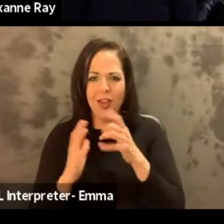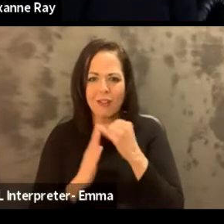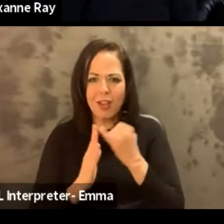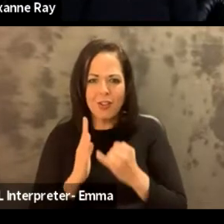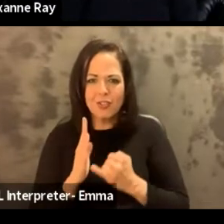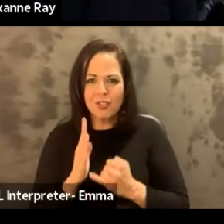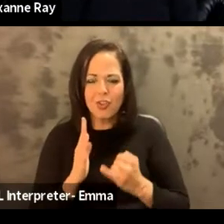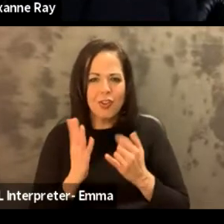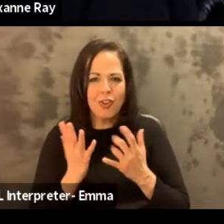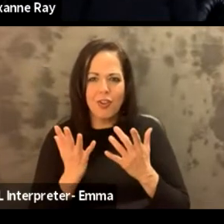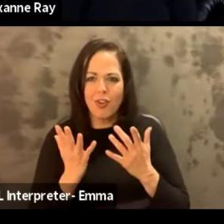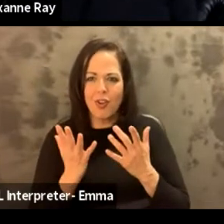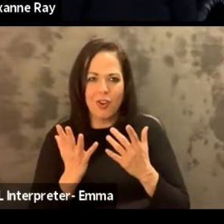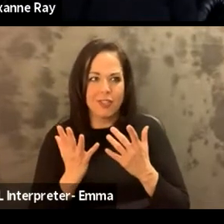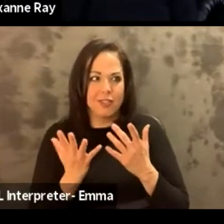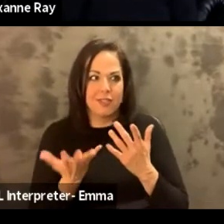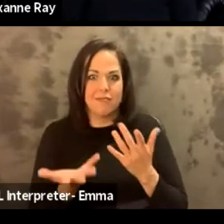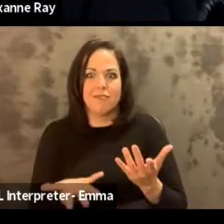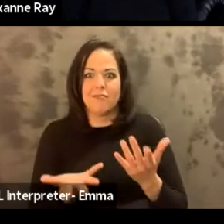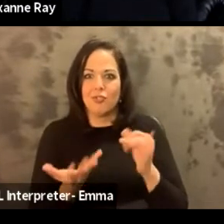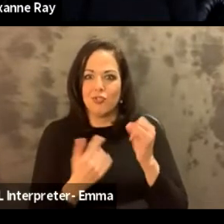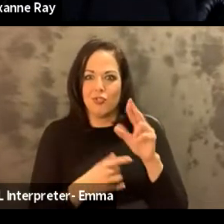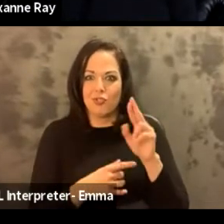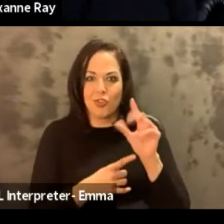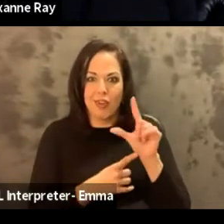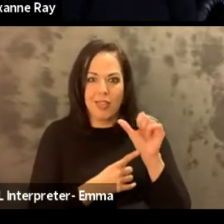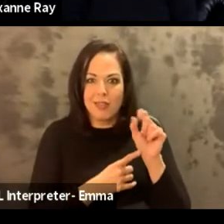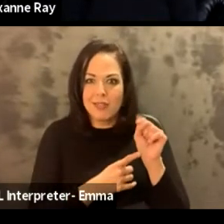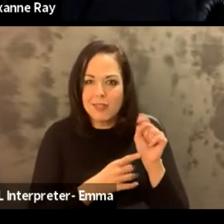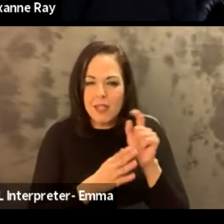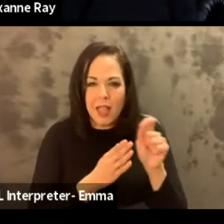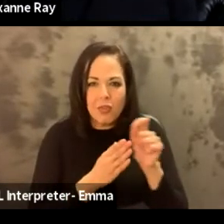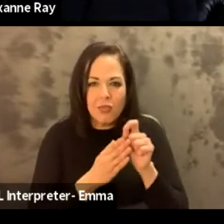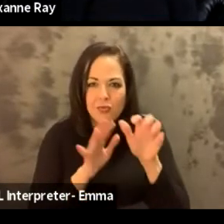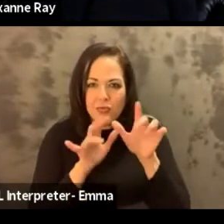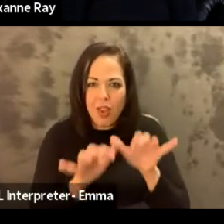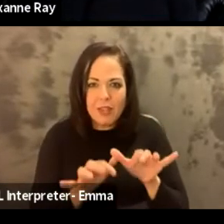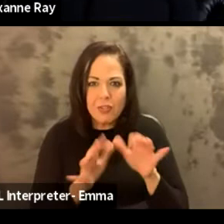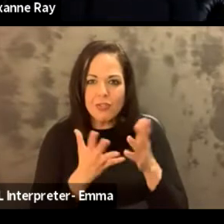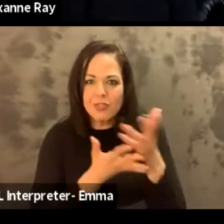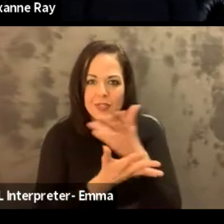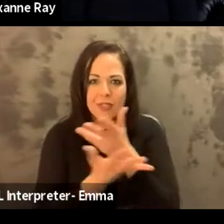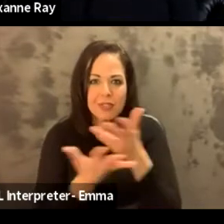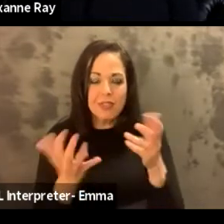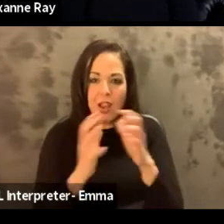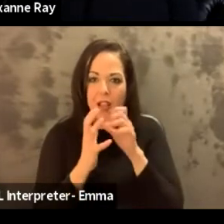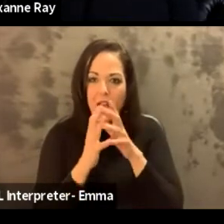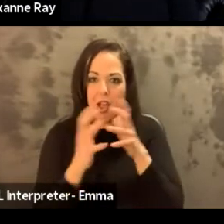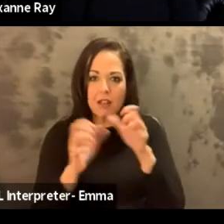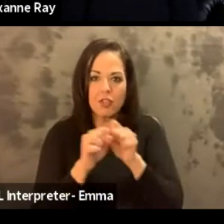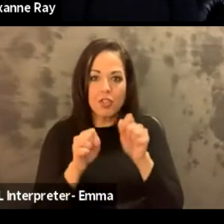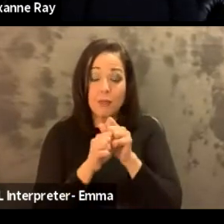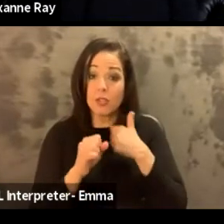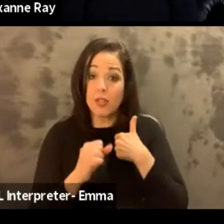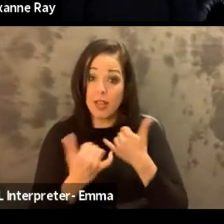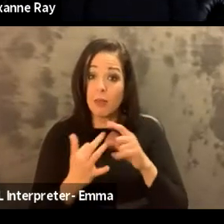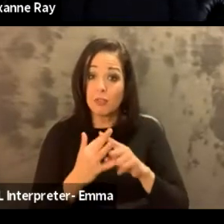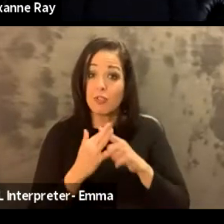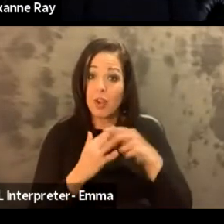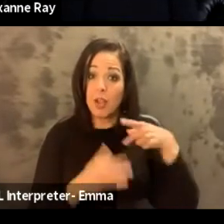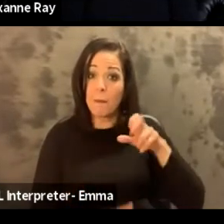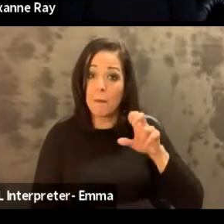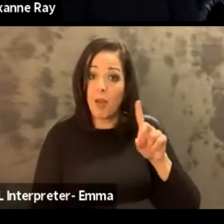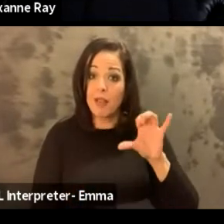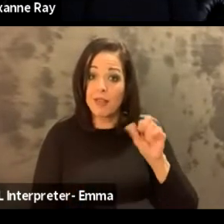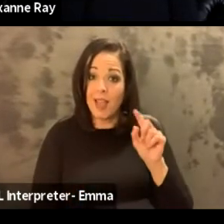around. I've done a bunch of mentoring, but there's not many jobs to be had. So I'm launching a podcast later this